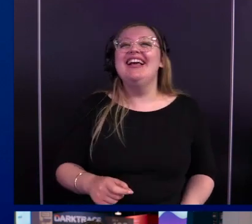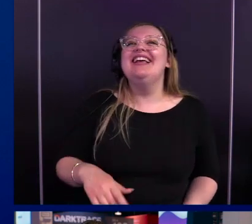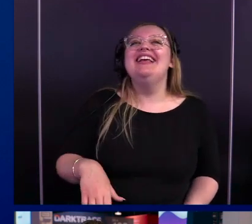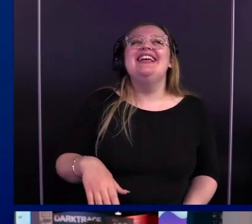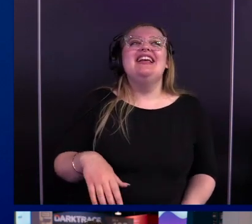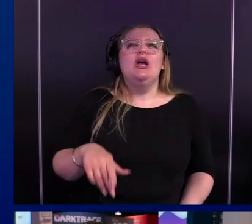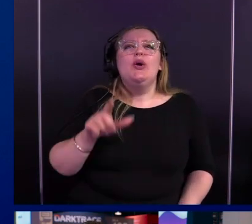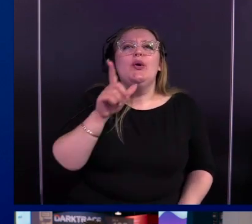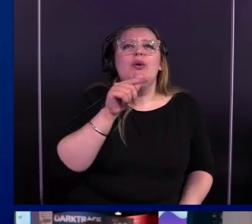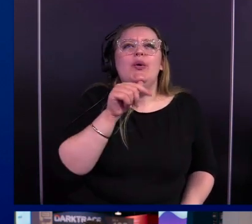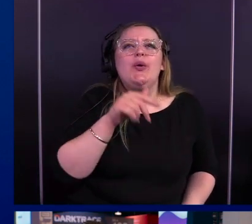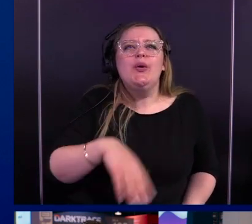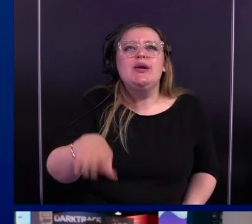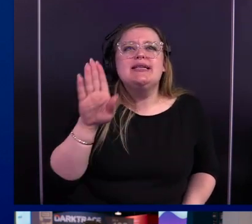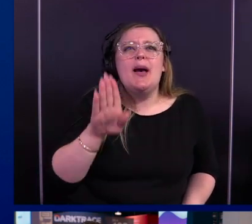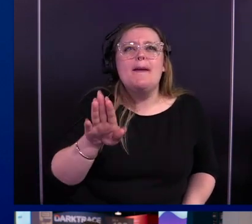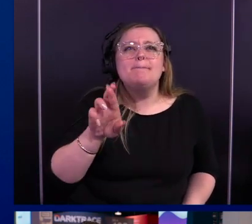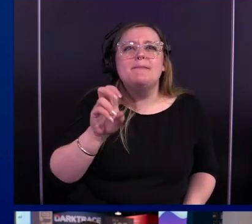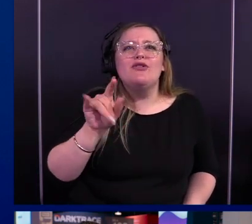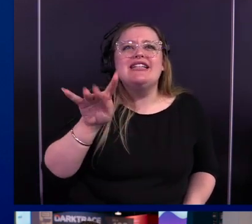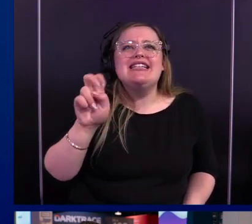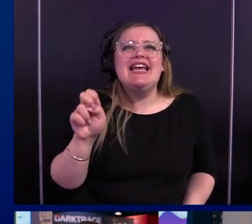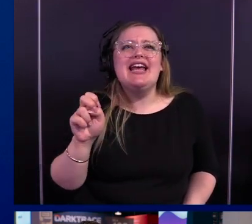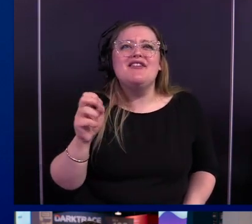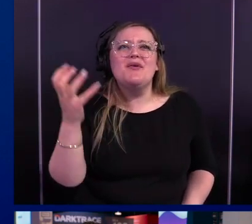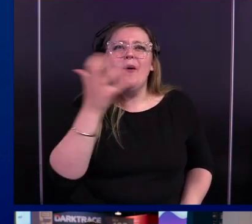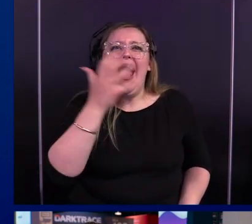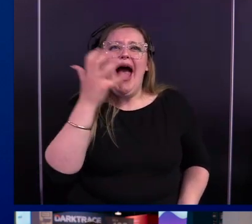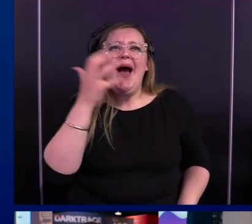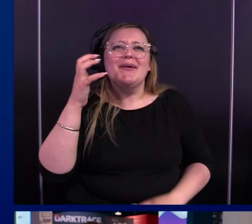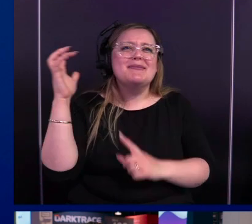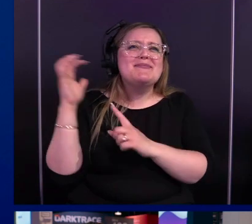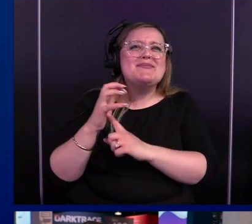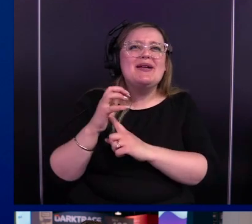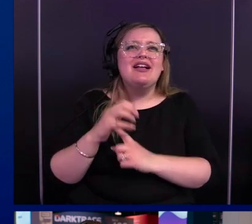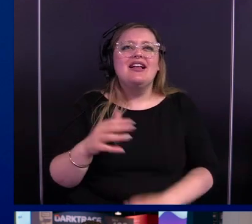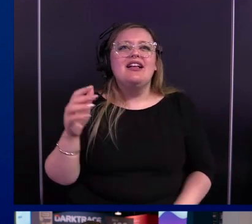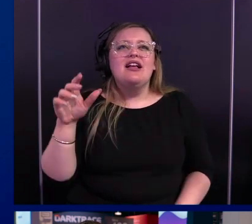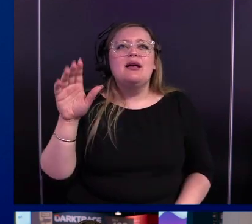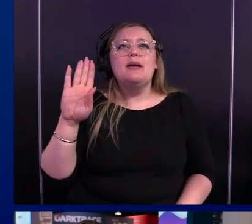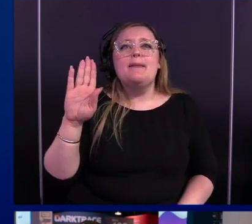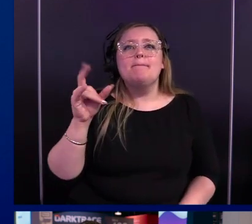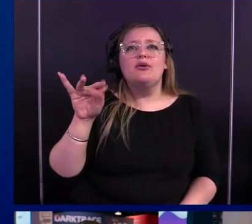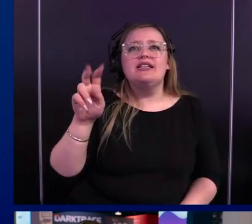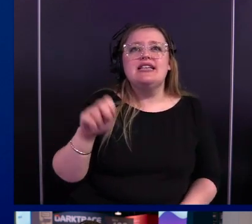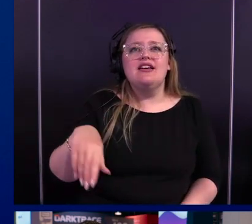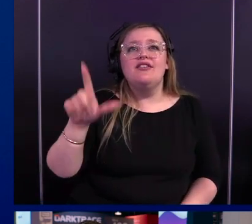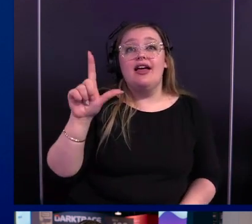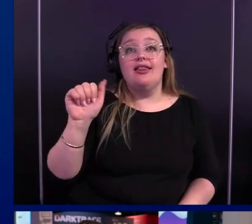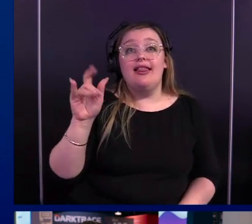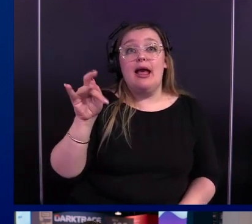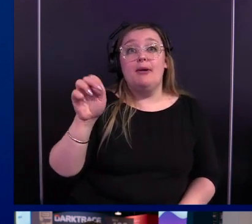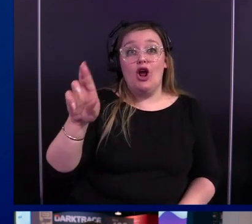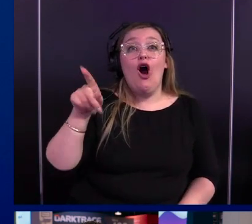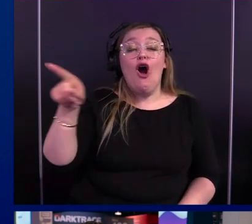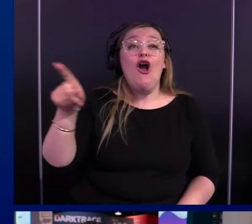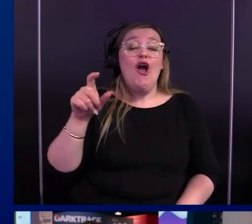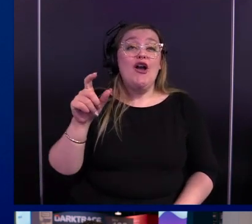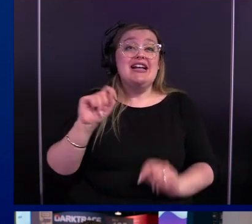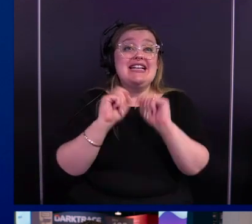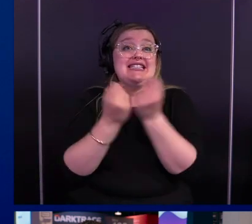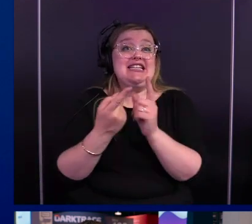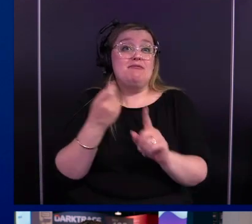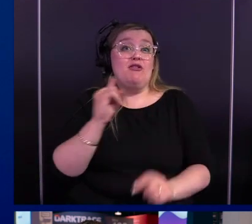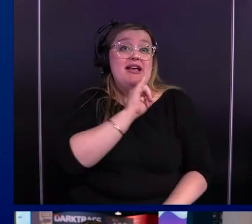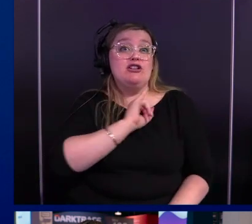Who is Britiv? Because they're kicking butt. Yeah. So we've got Britiv. We've got Laminar. That's a team here from Israel. They think they show up